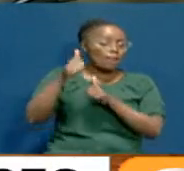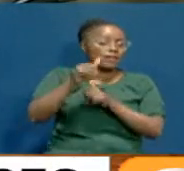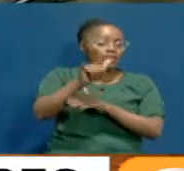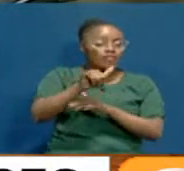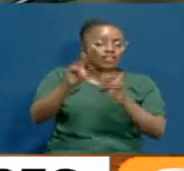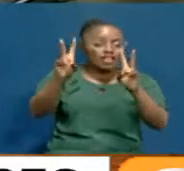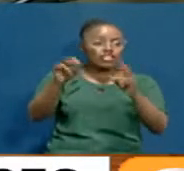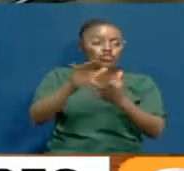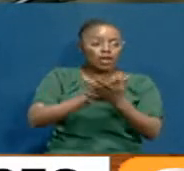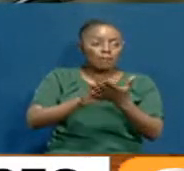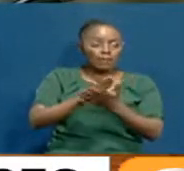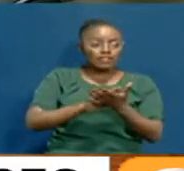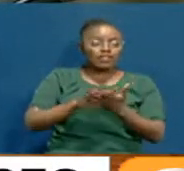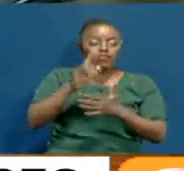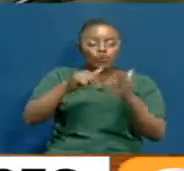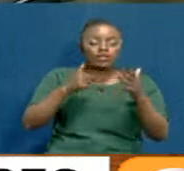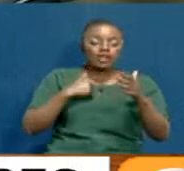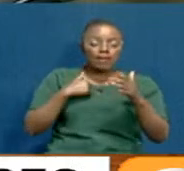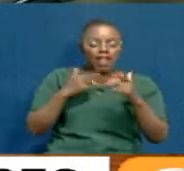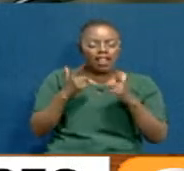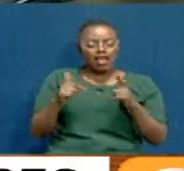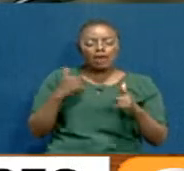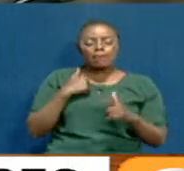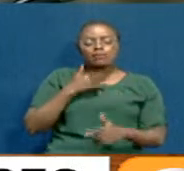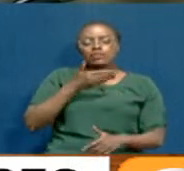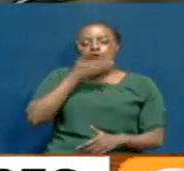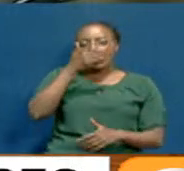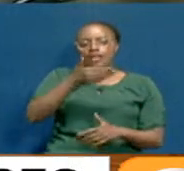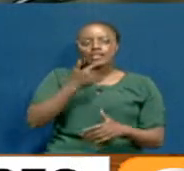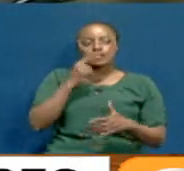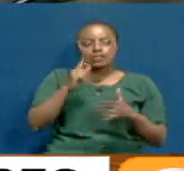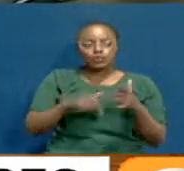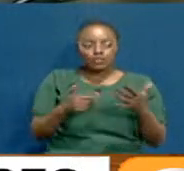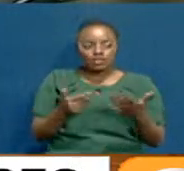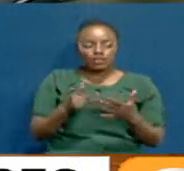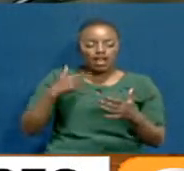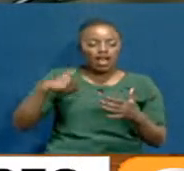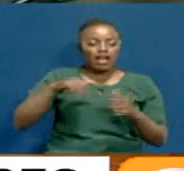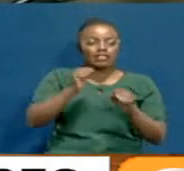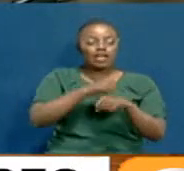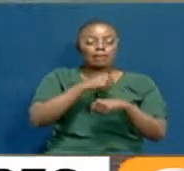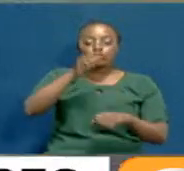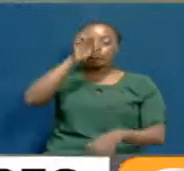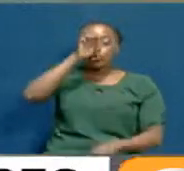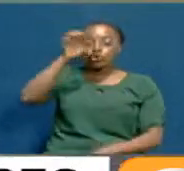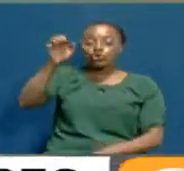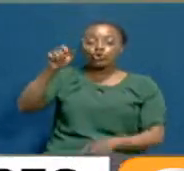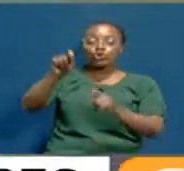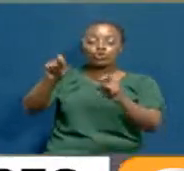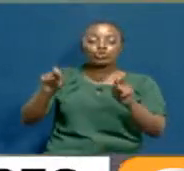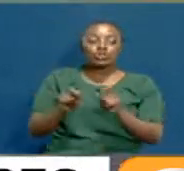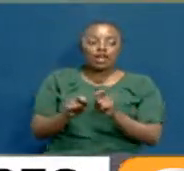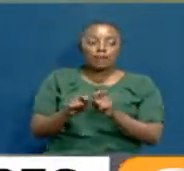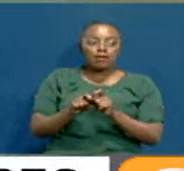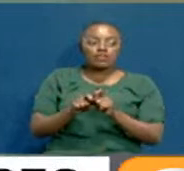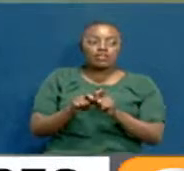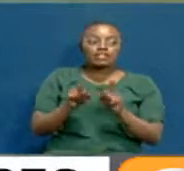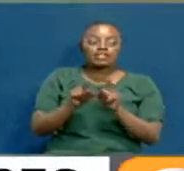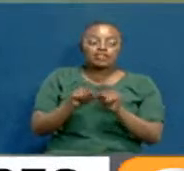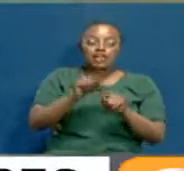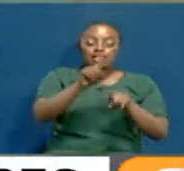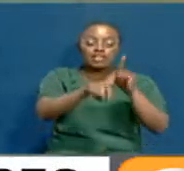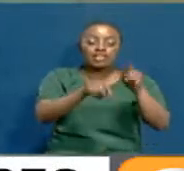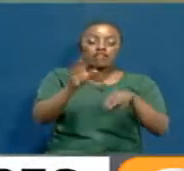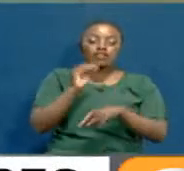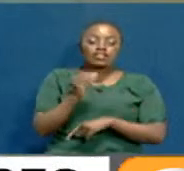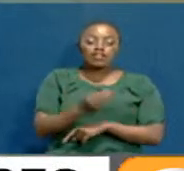issue-based voting this election cycle? Allow me to go in and say, what I think is we cannot run away from the tribe, because in our diversity,